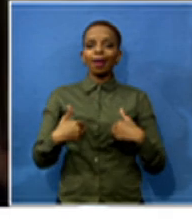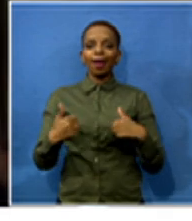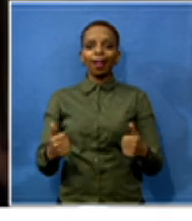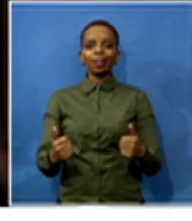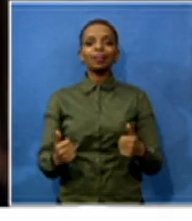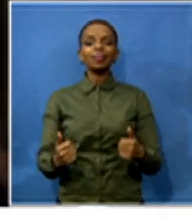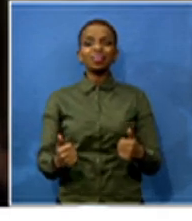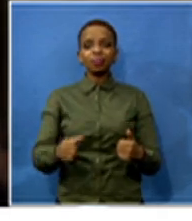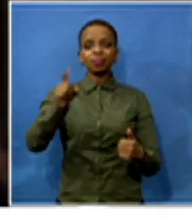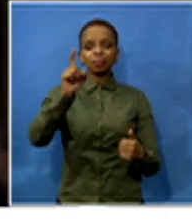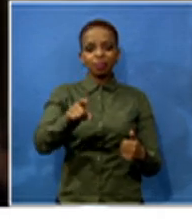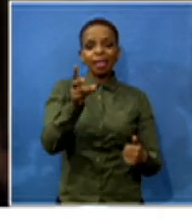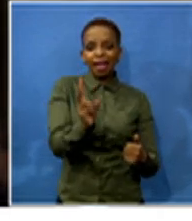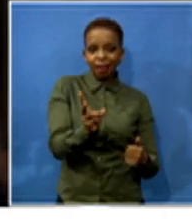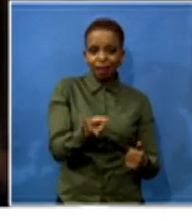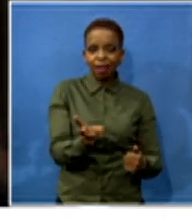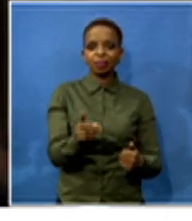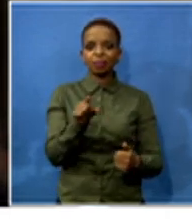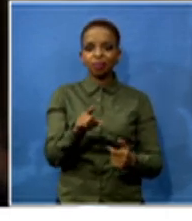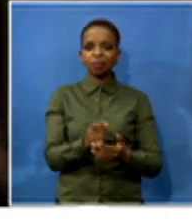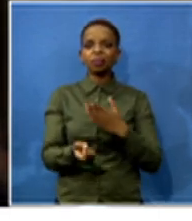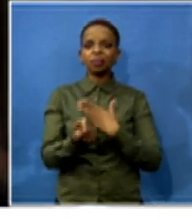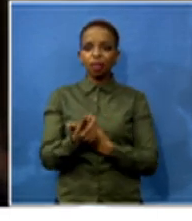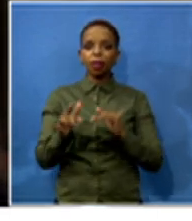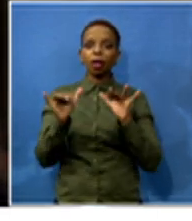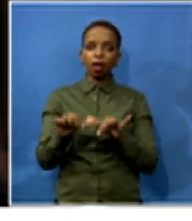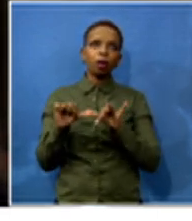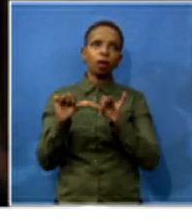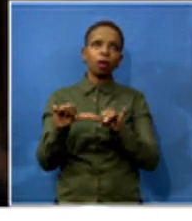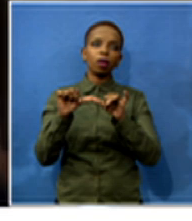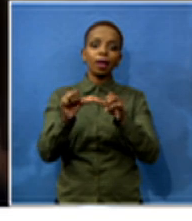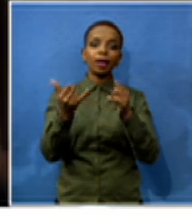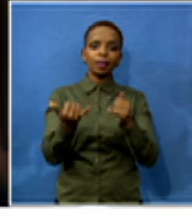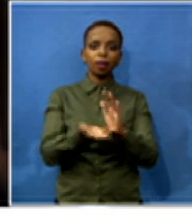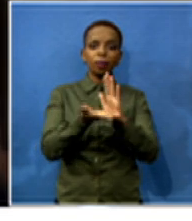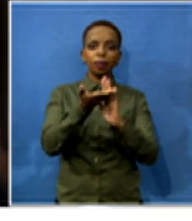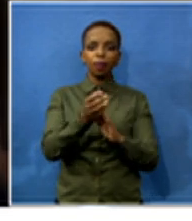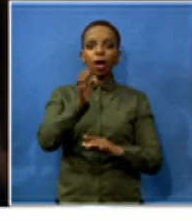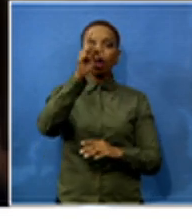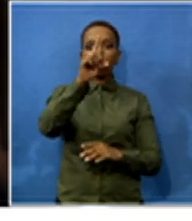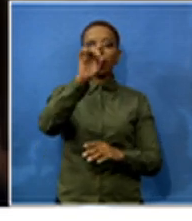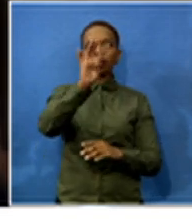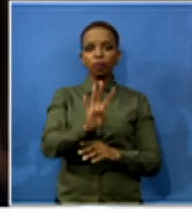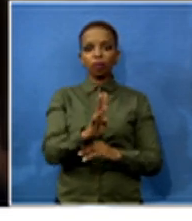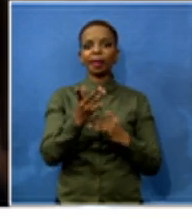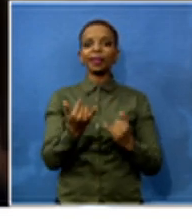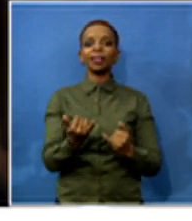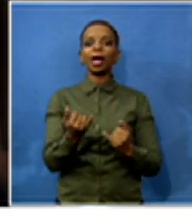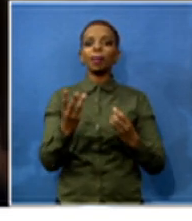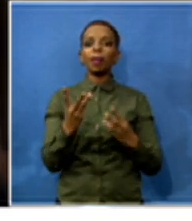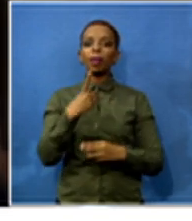again has declined over time to now about a quarter of households saying